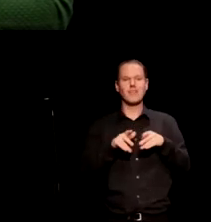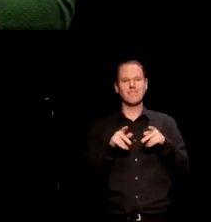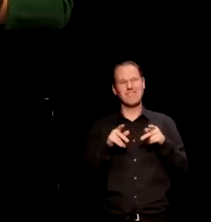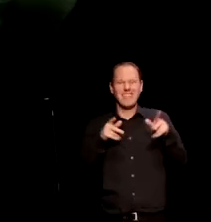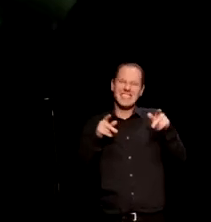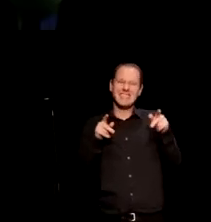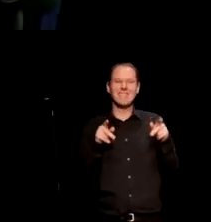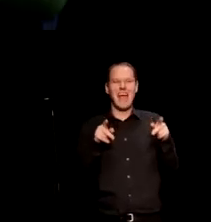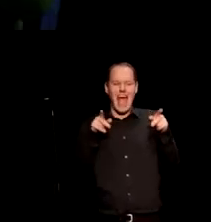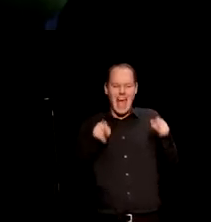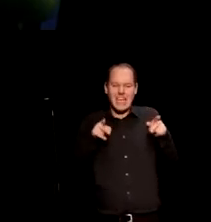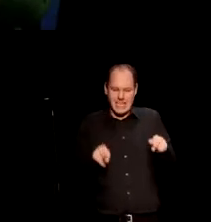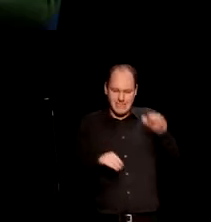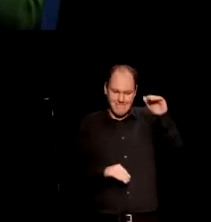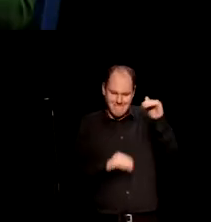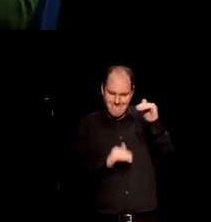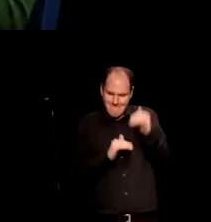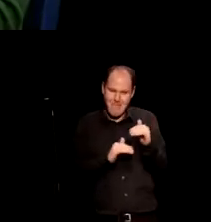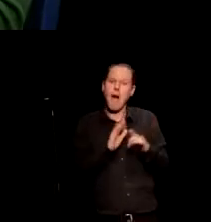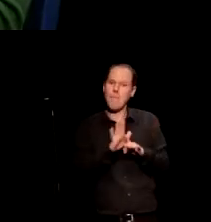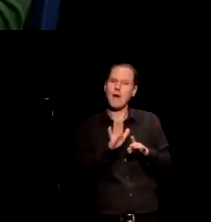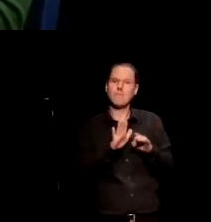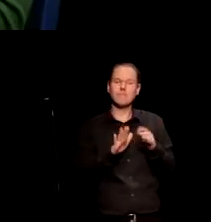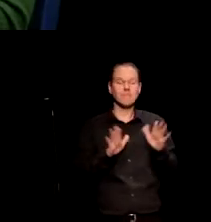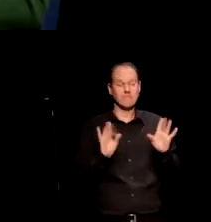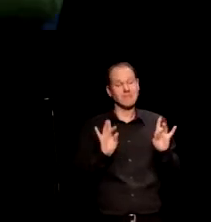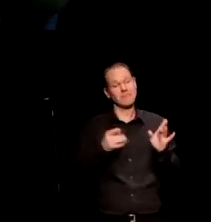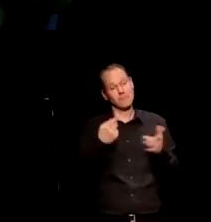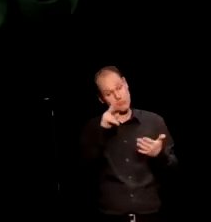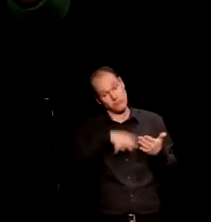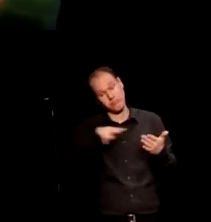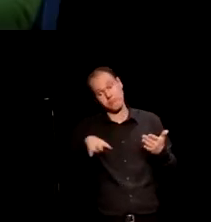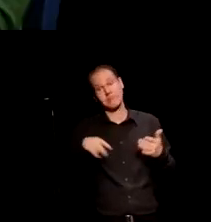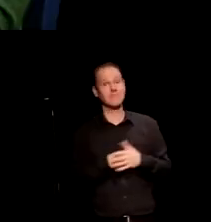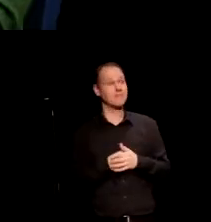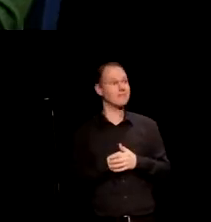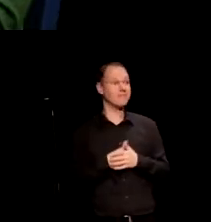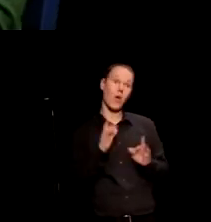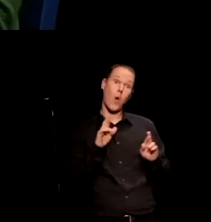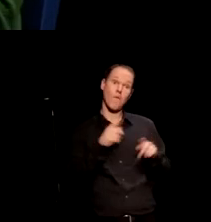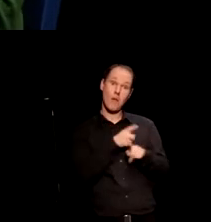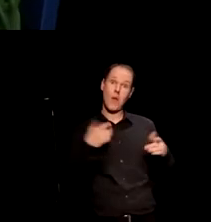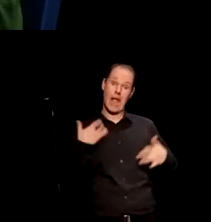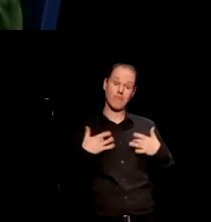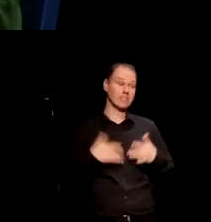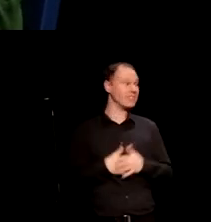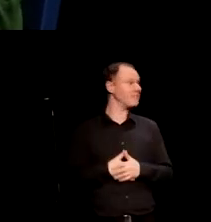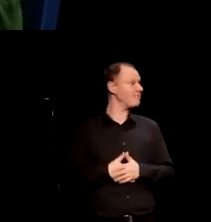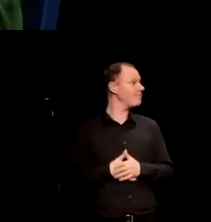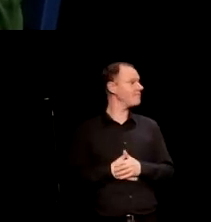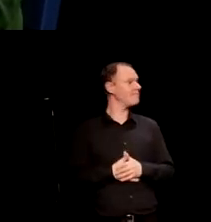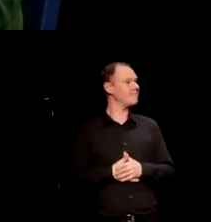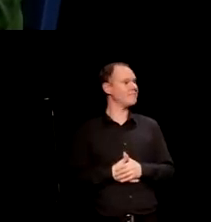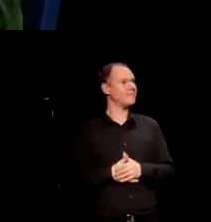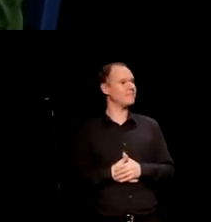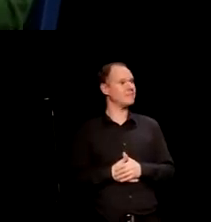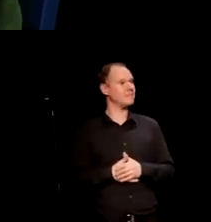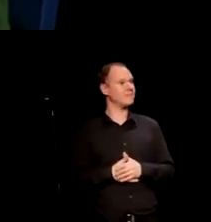is. I think it helps you get an. Yeah, sense of the archive, which I hope people will be interested in as well.